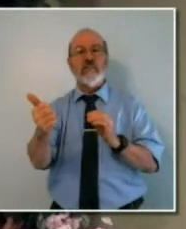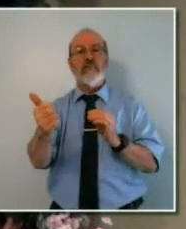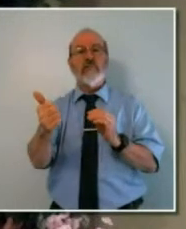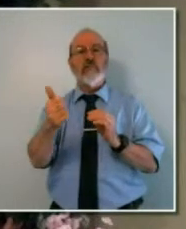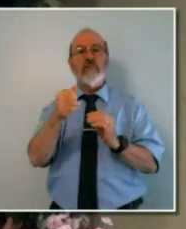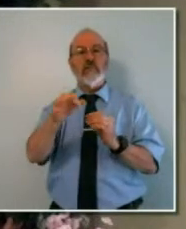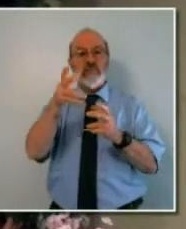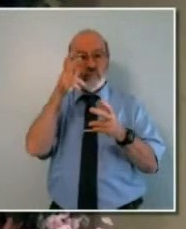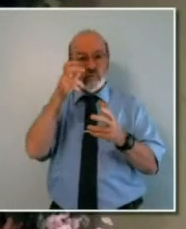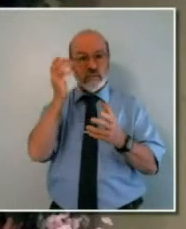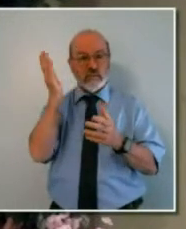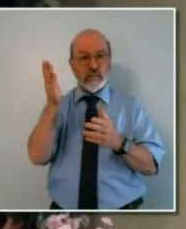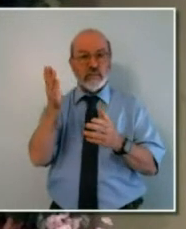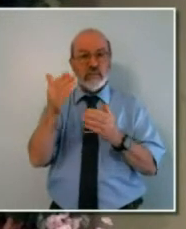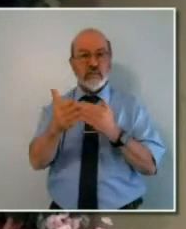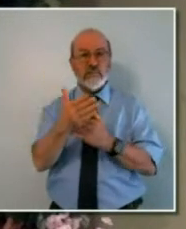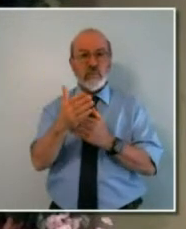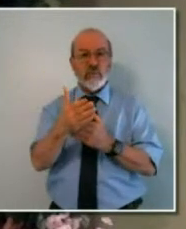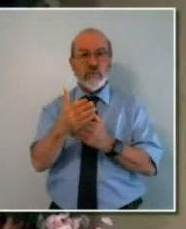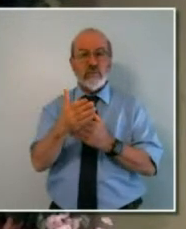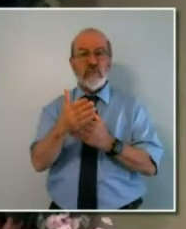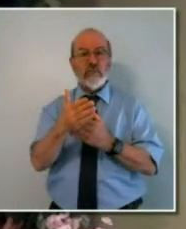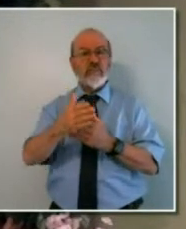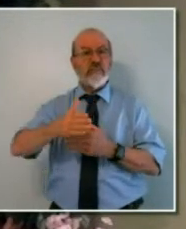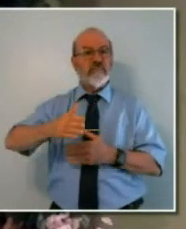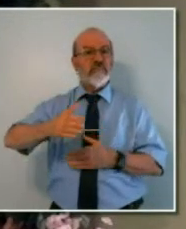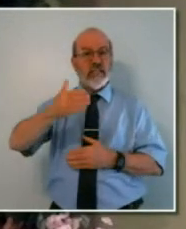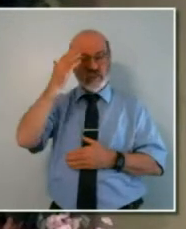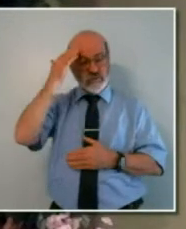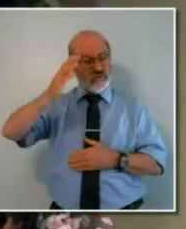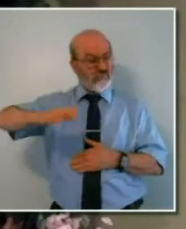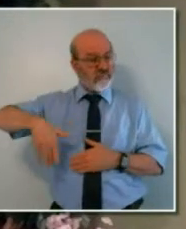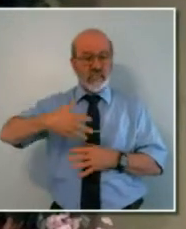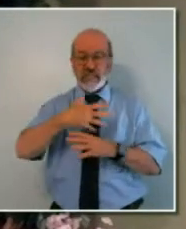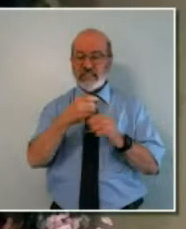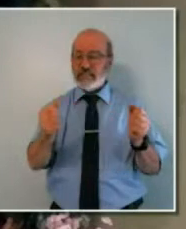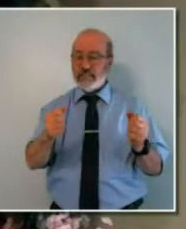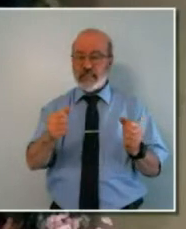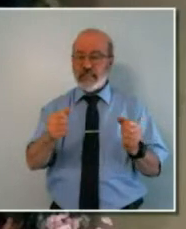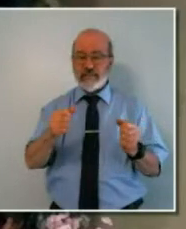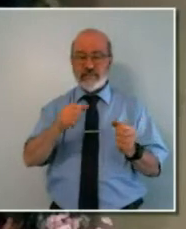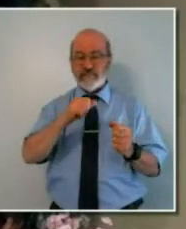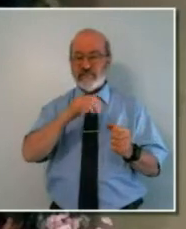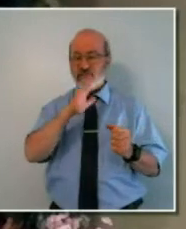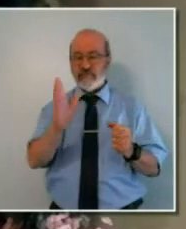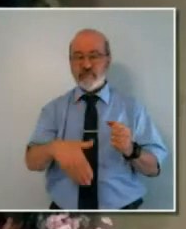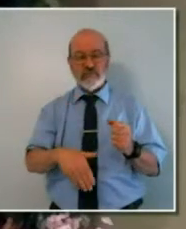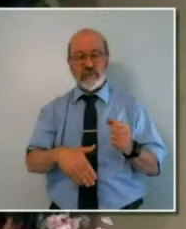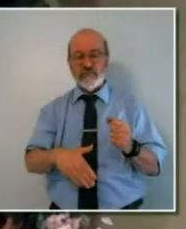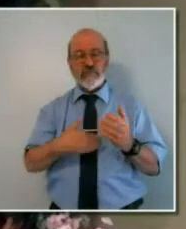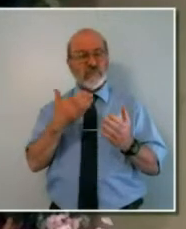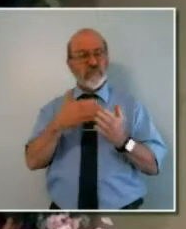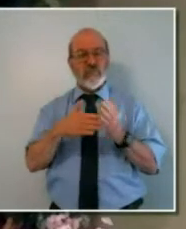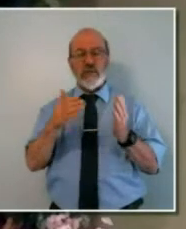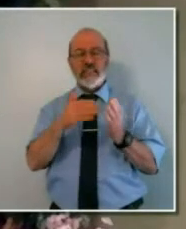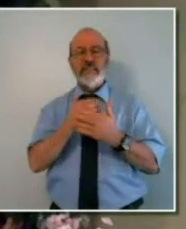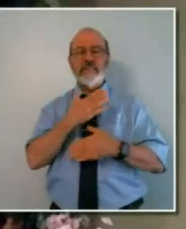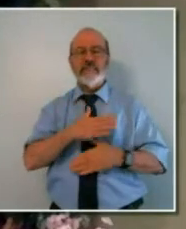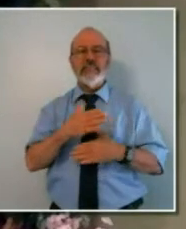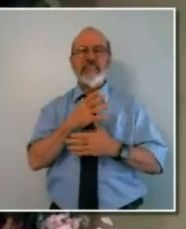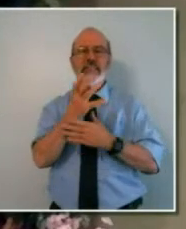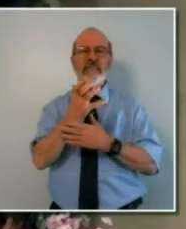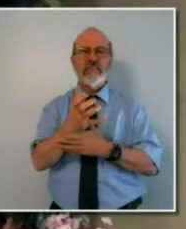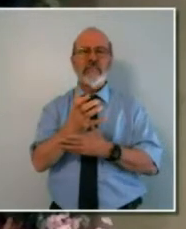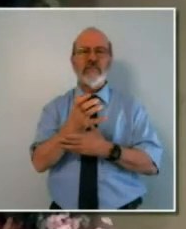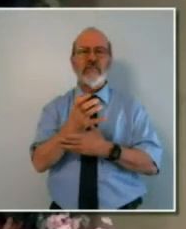heard this message this morning and you know you're not a child of God, you're not born again by faith in Jesus Christ, please, I plead with you,